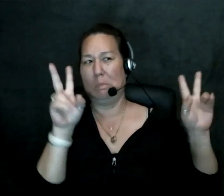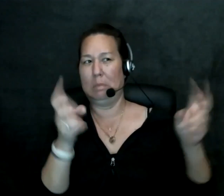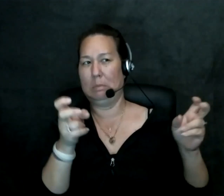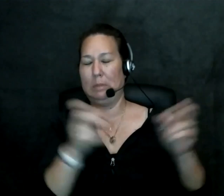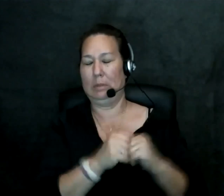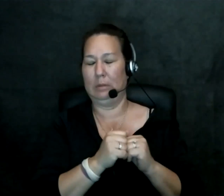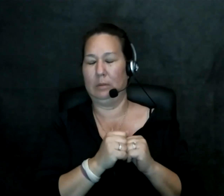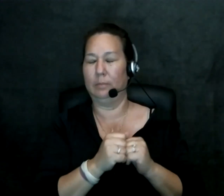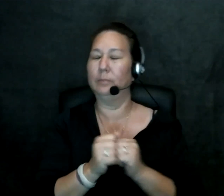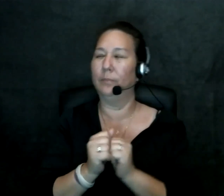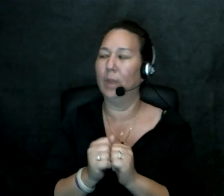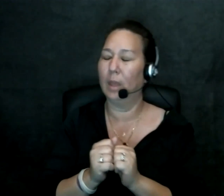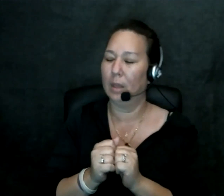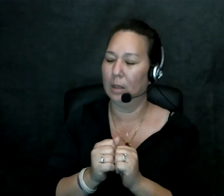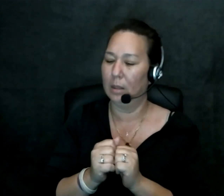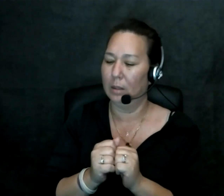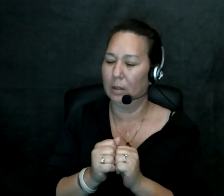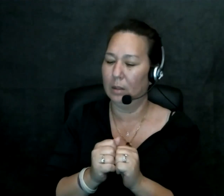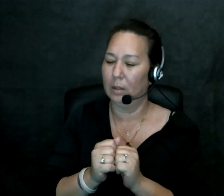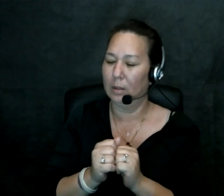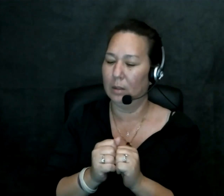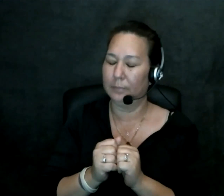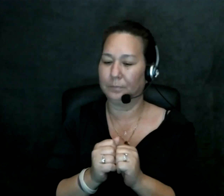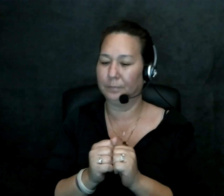I think if the question gets at where the